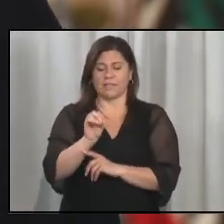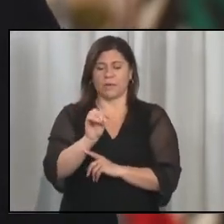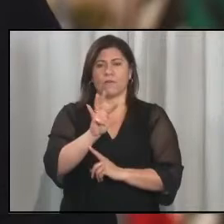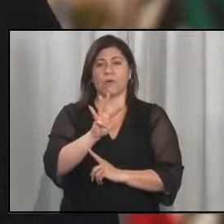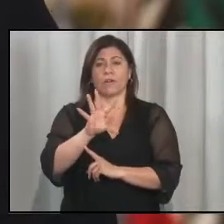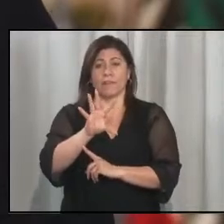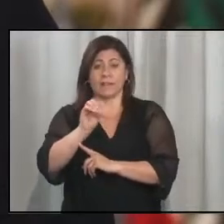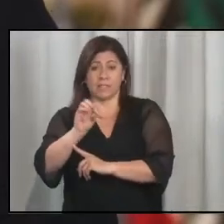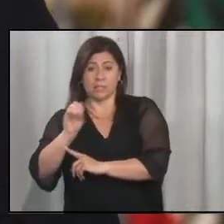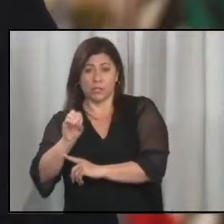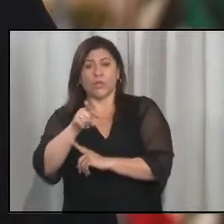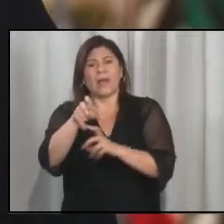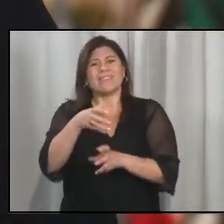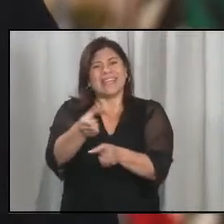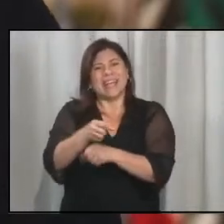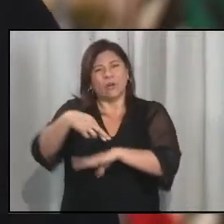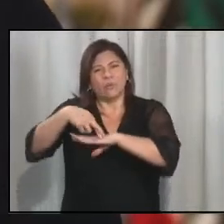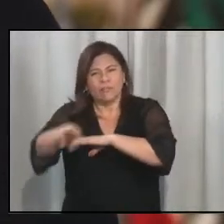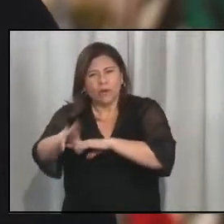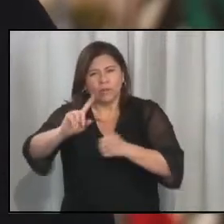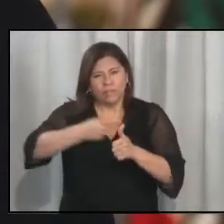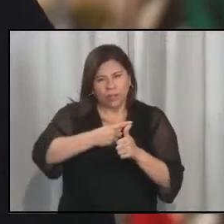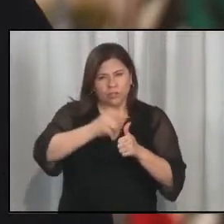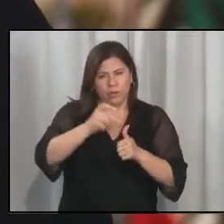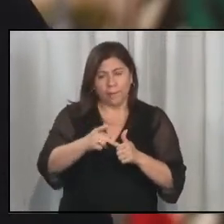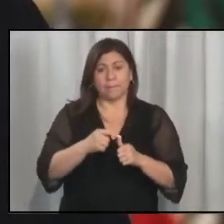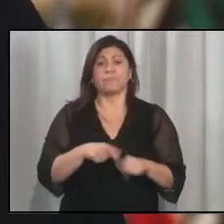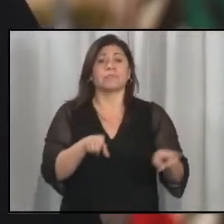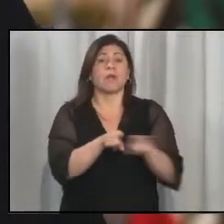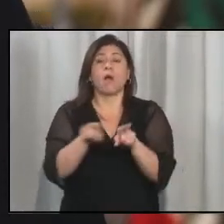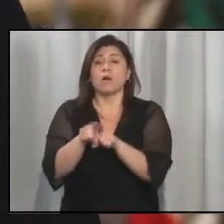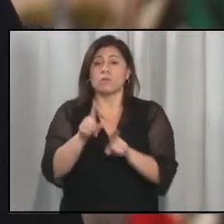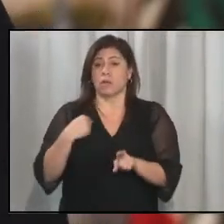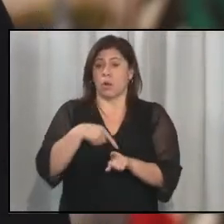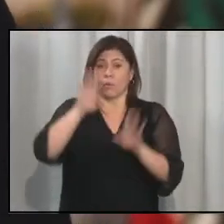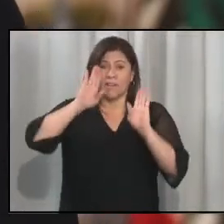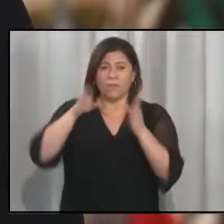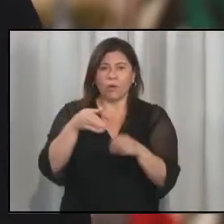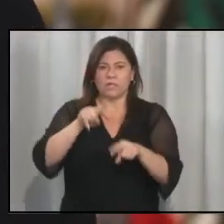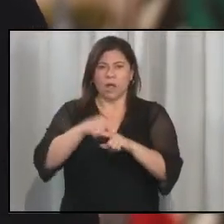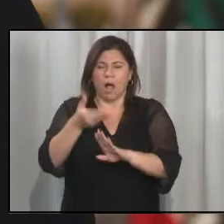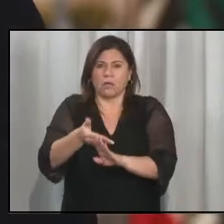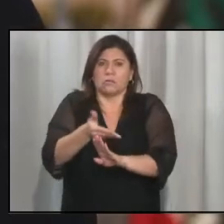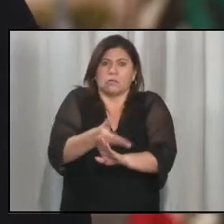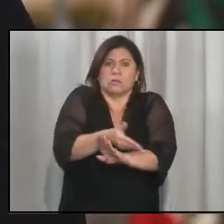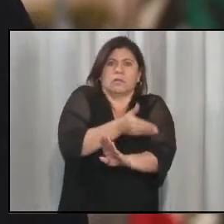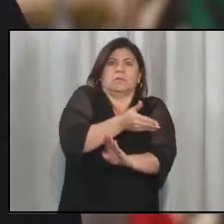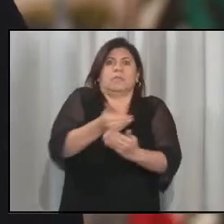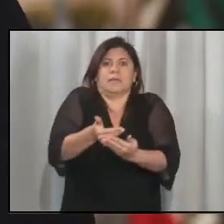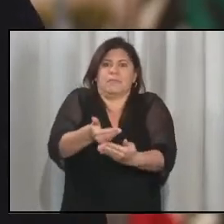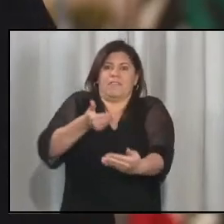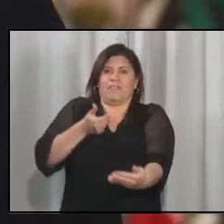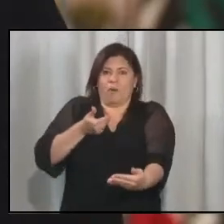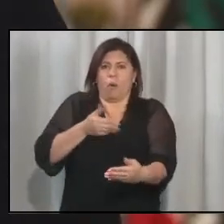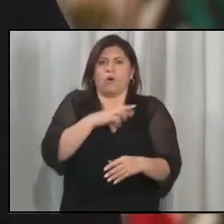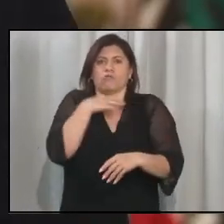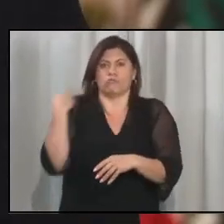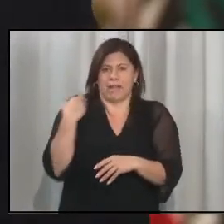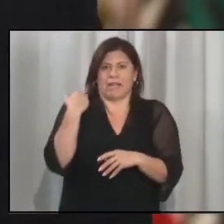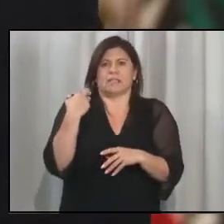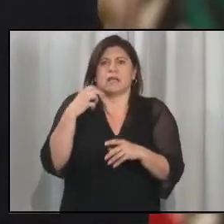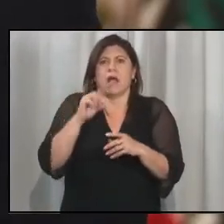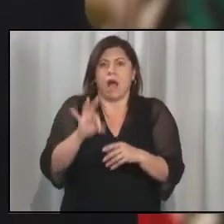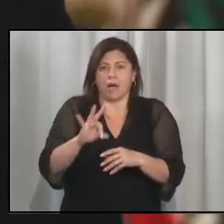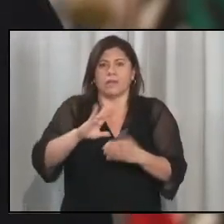562-570-4500 and receive a referral. We're also focused on upstream preventions to help people before they fall into homelessness.